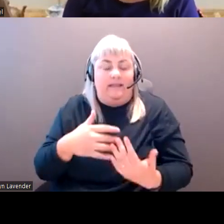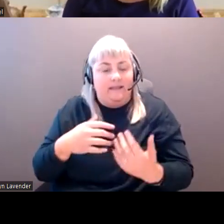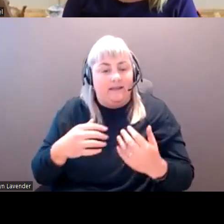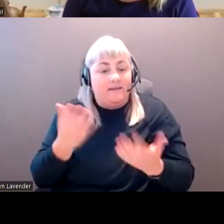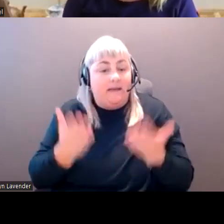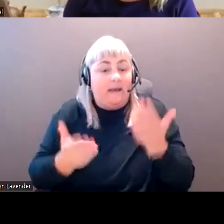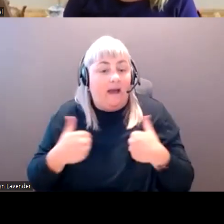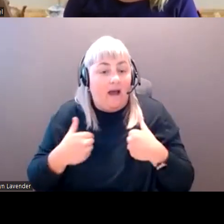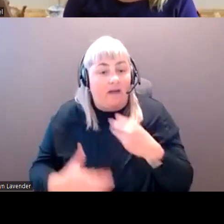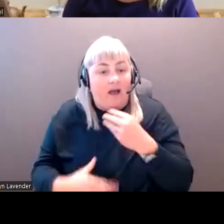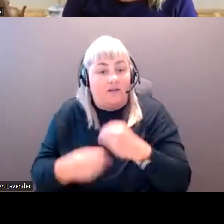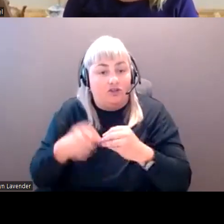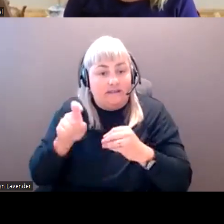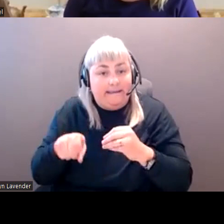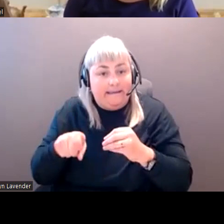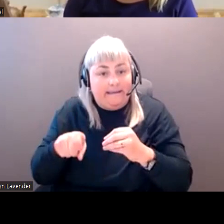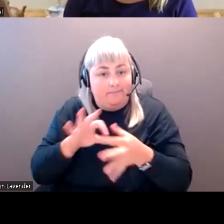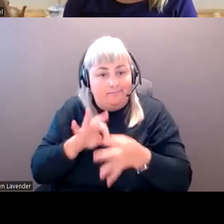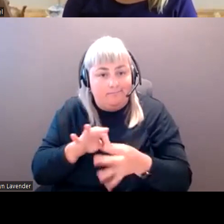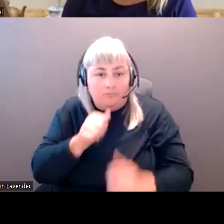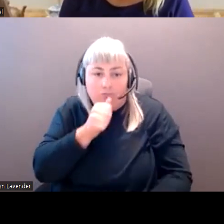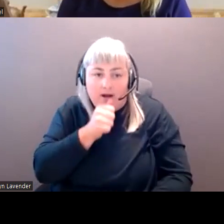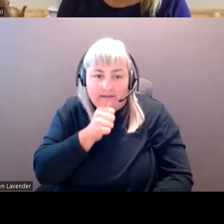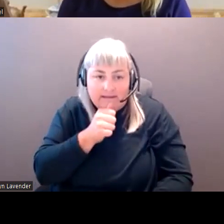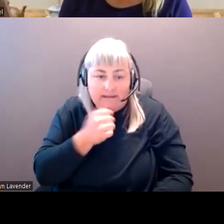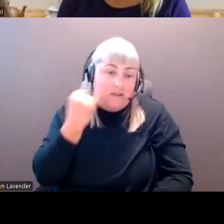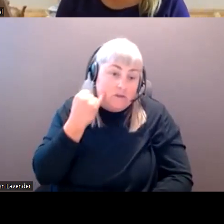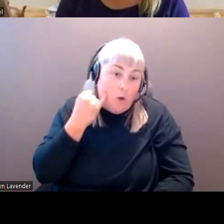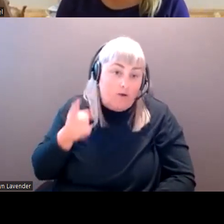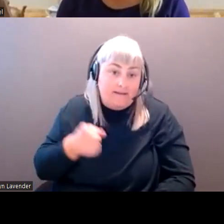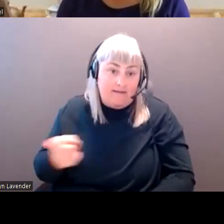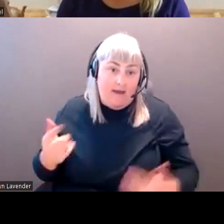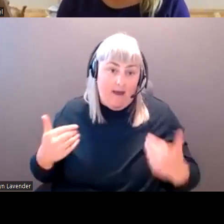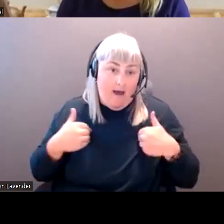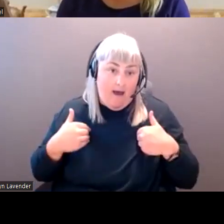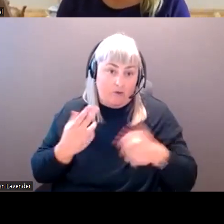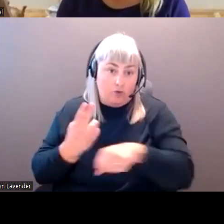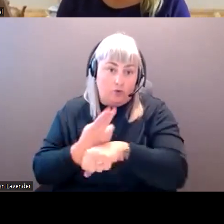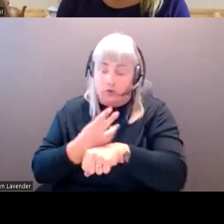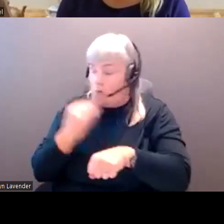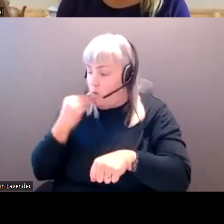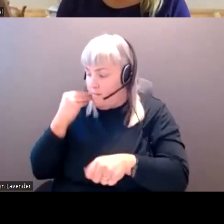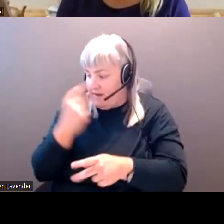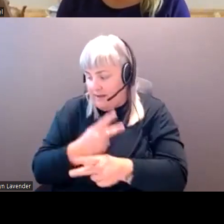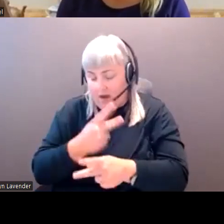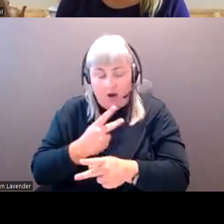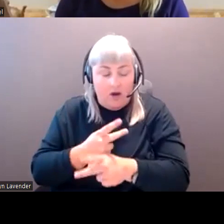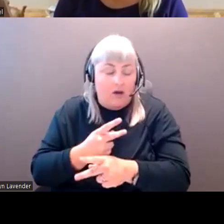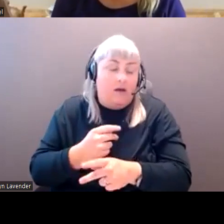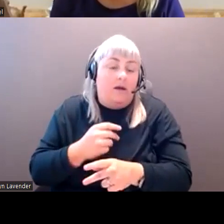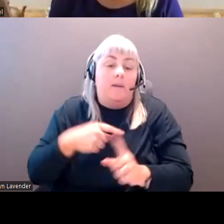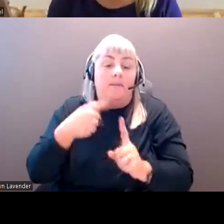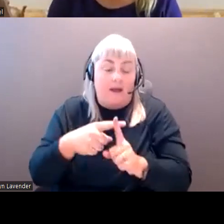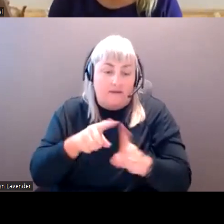needs around privacy if they do come with home care supports that they need for aids to daily living, but also allow